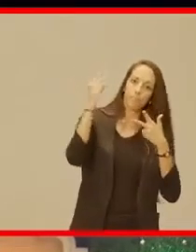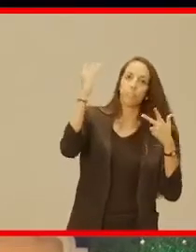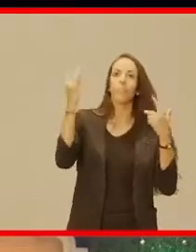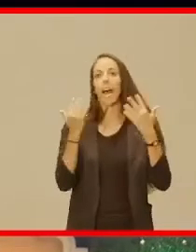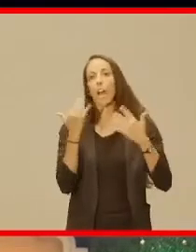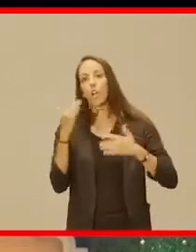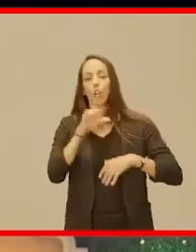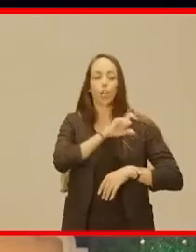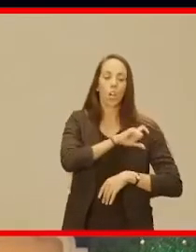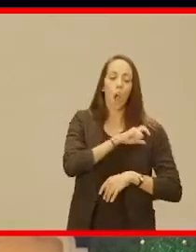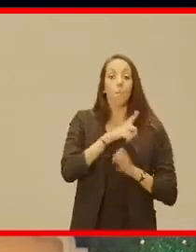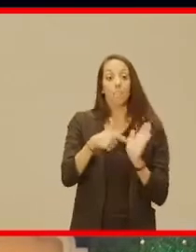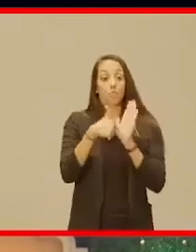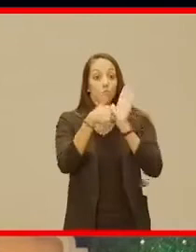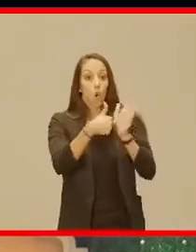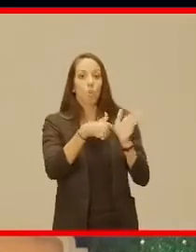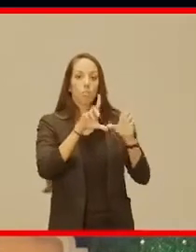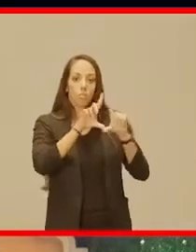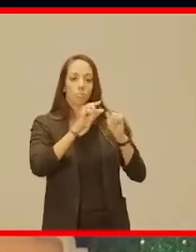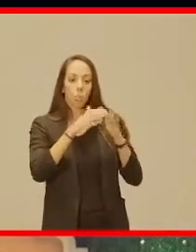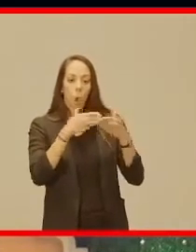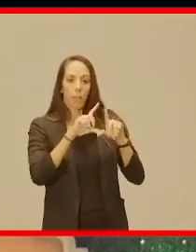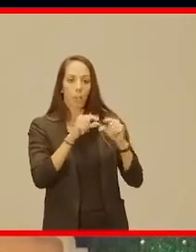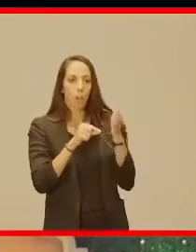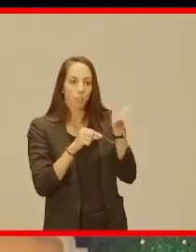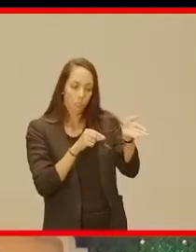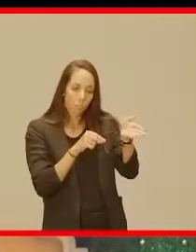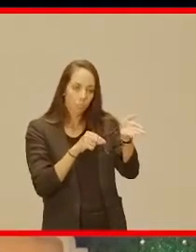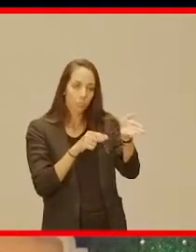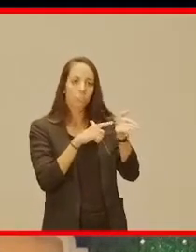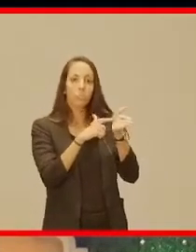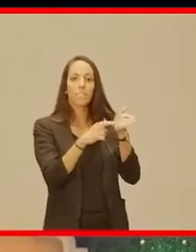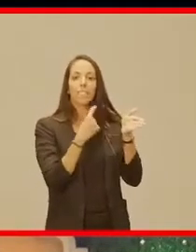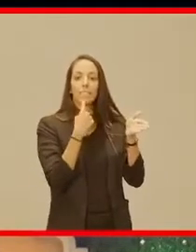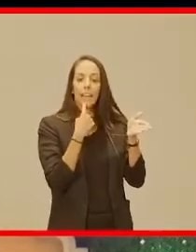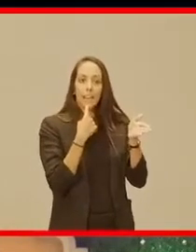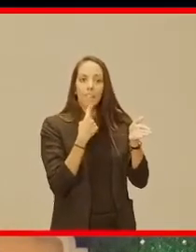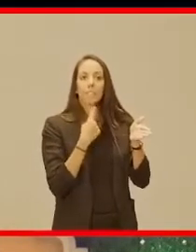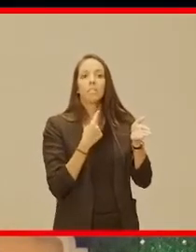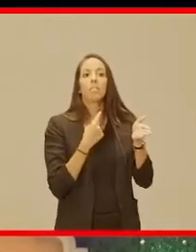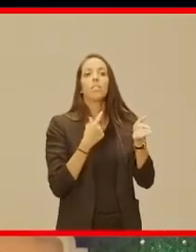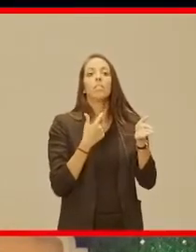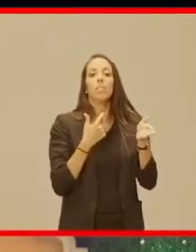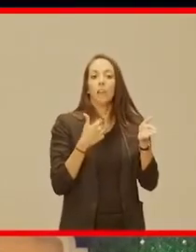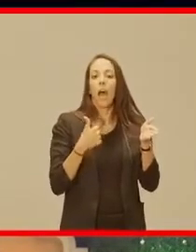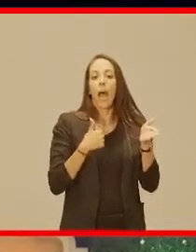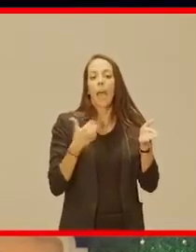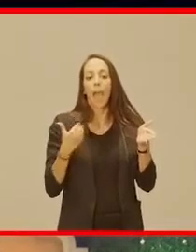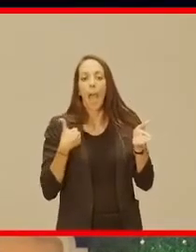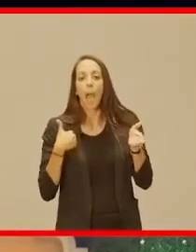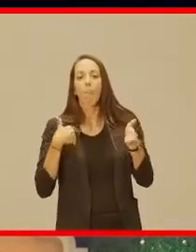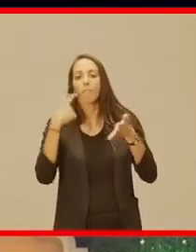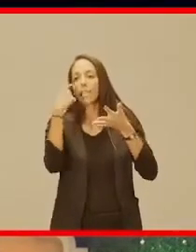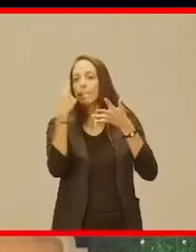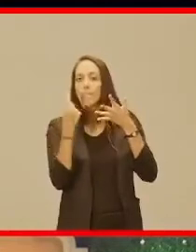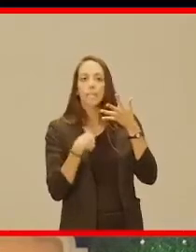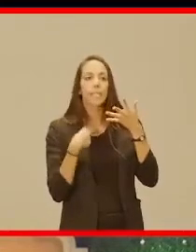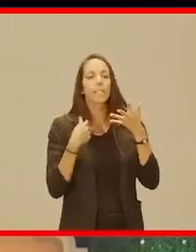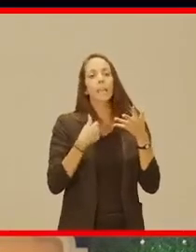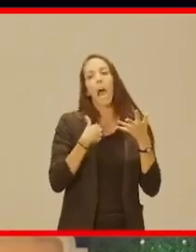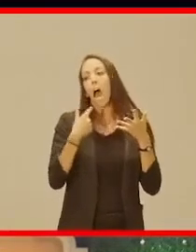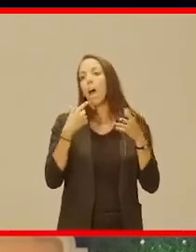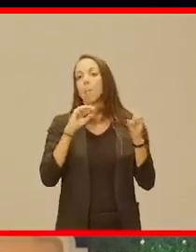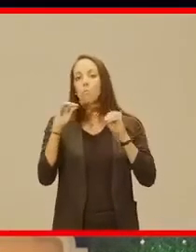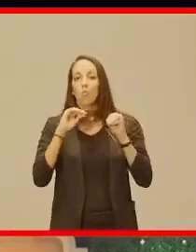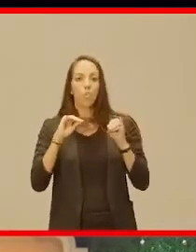show to the first responder or police officer that says, I may delay in answering, or I flap my hands, or I don't make eye